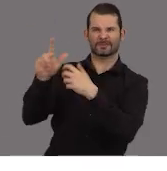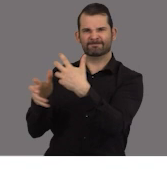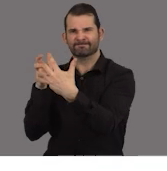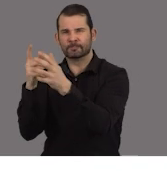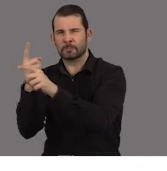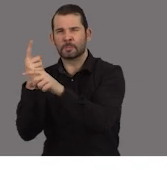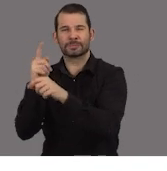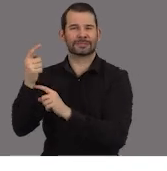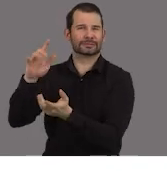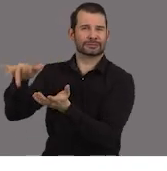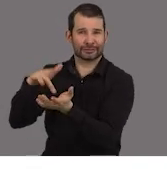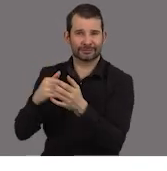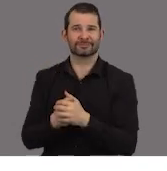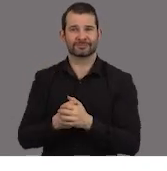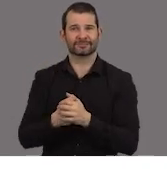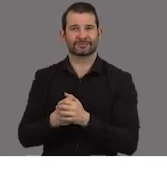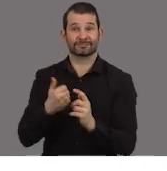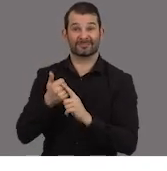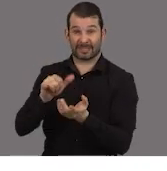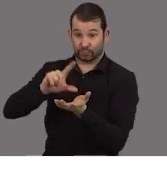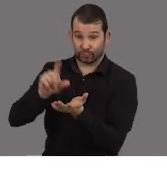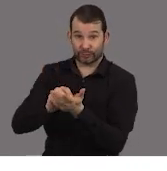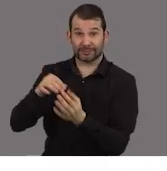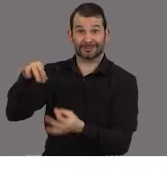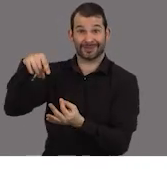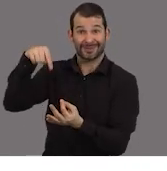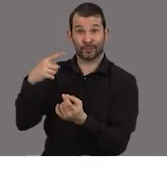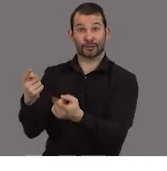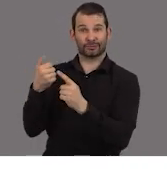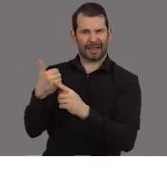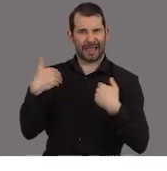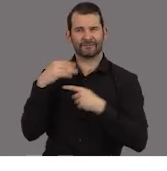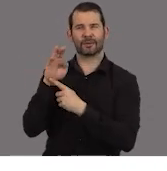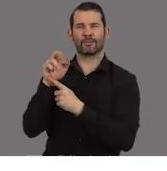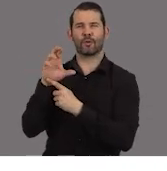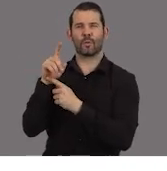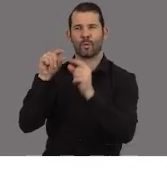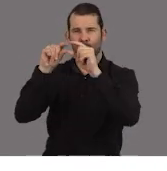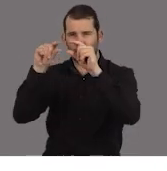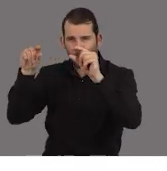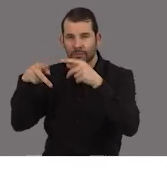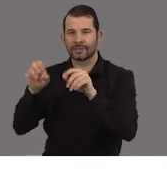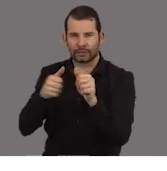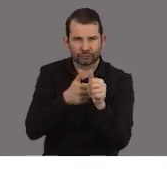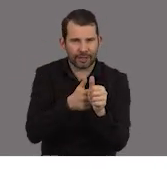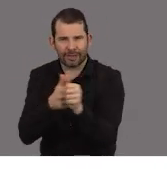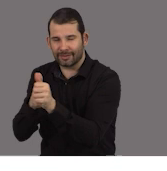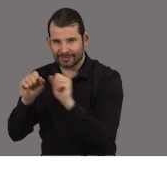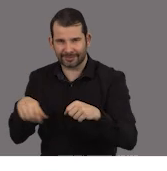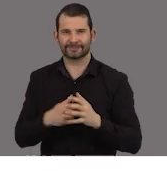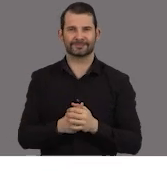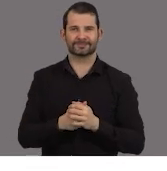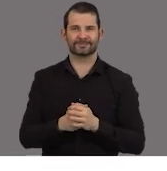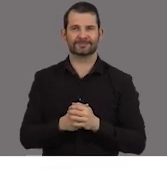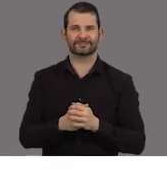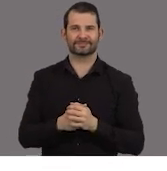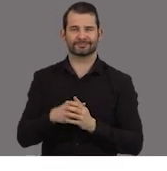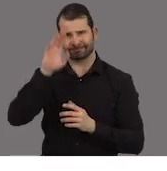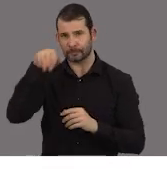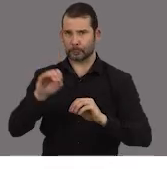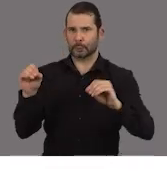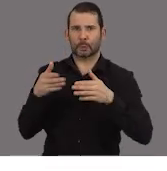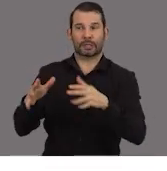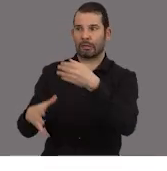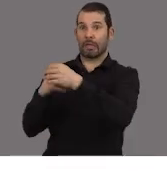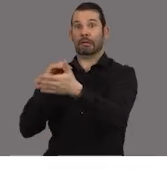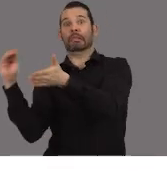the appropriate tax center. The printed version of the return has a barcode that allows it to be tracked. There is no way